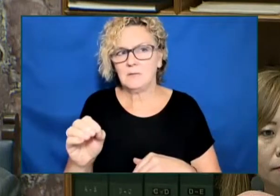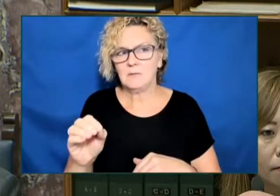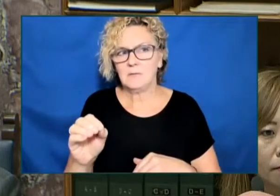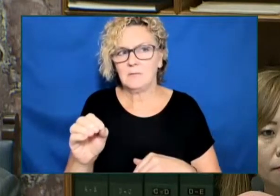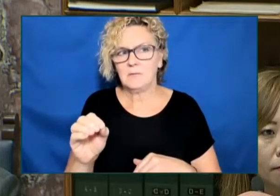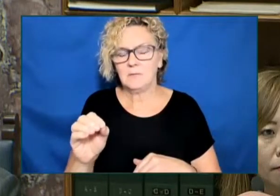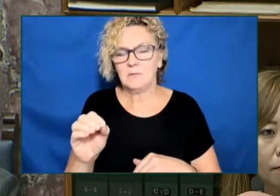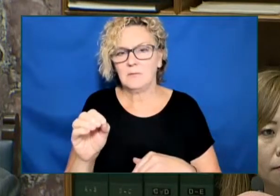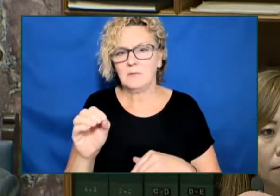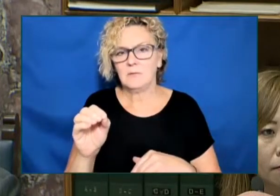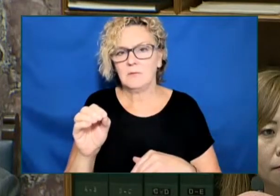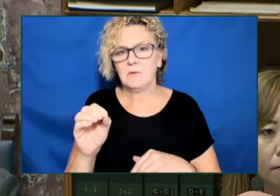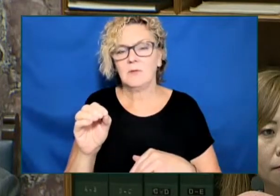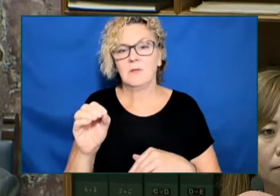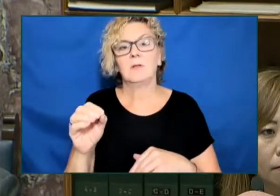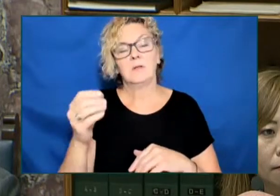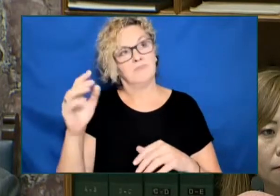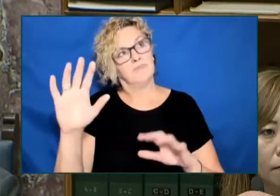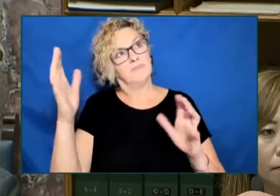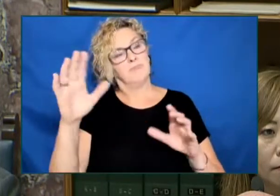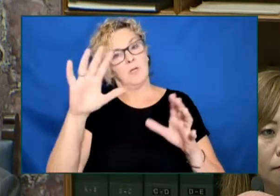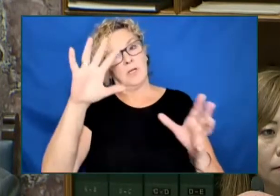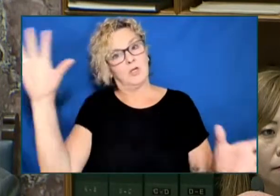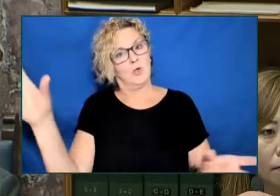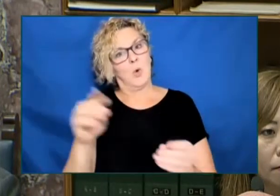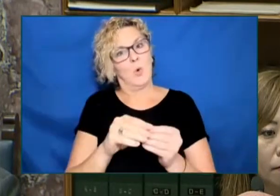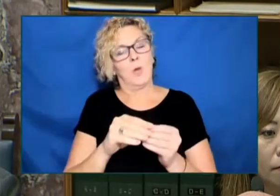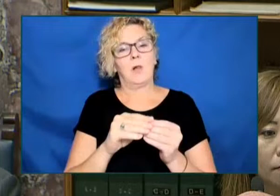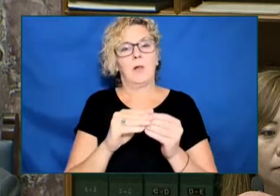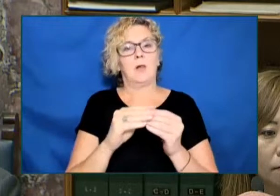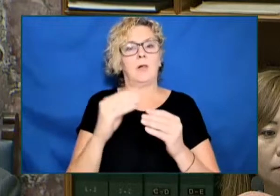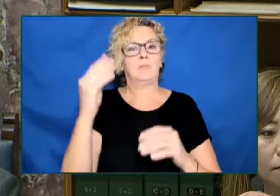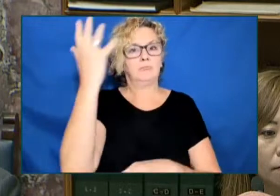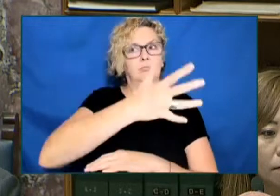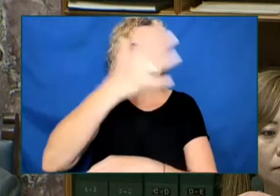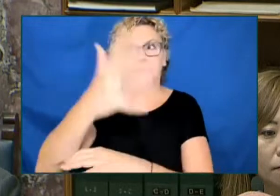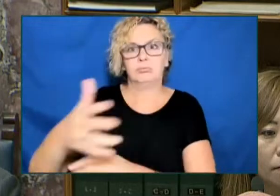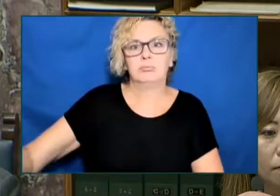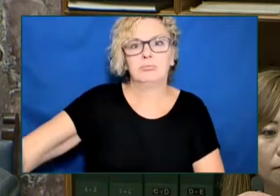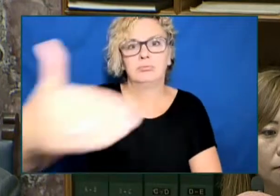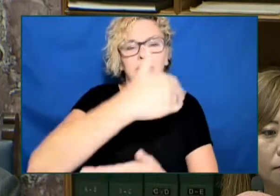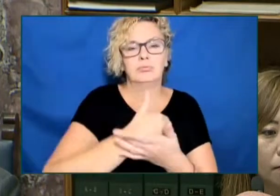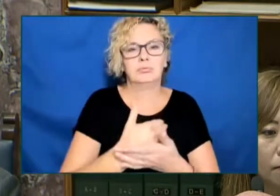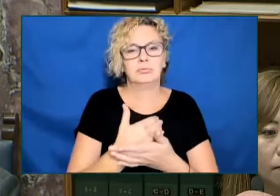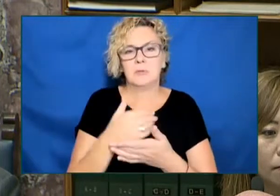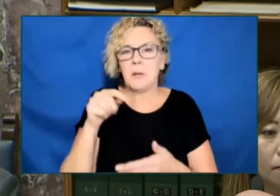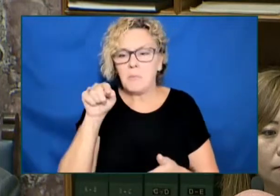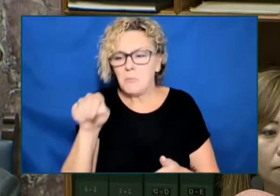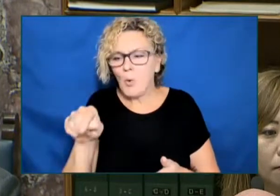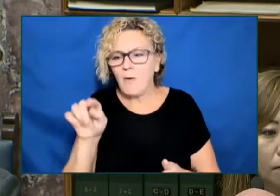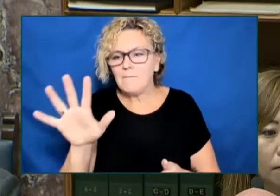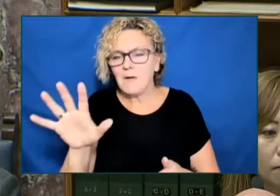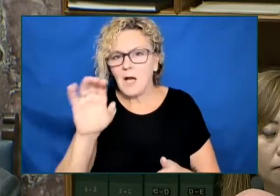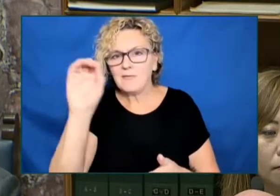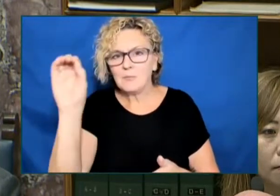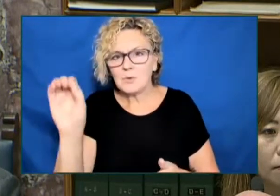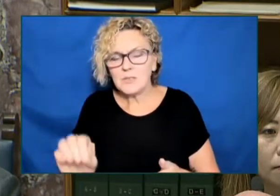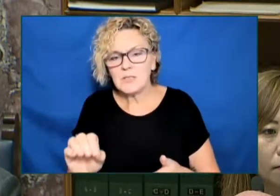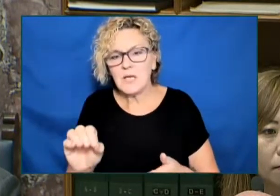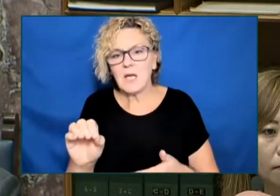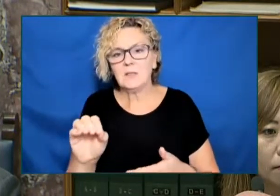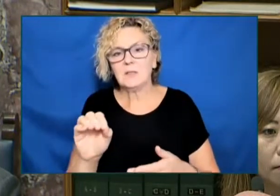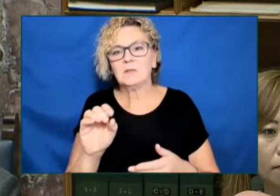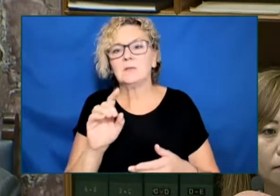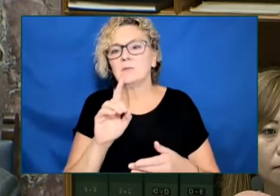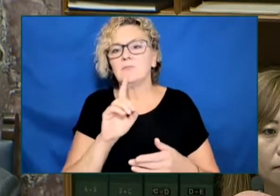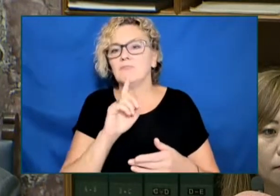0.5% of the total provincial harvest. 0.5%. You know, we know that